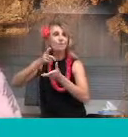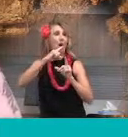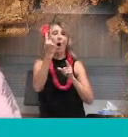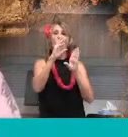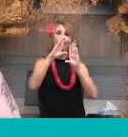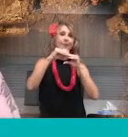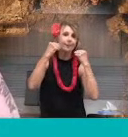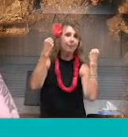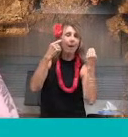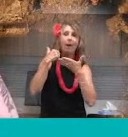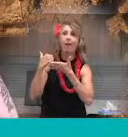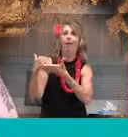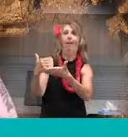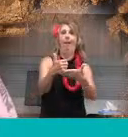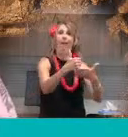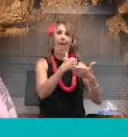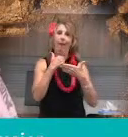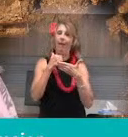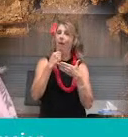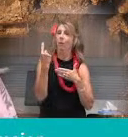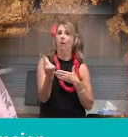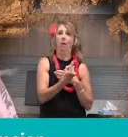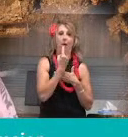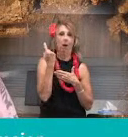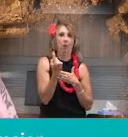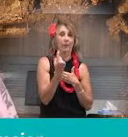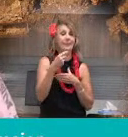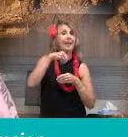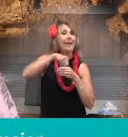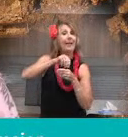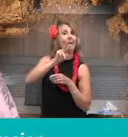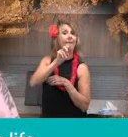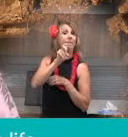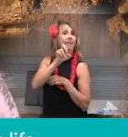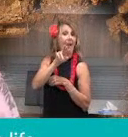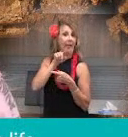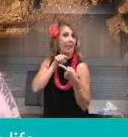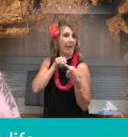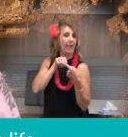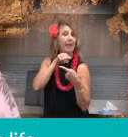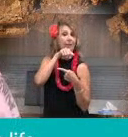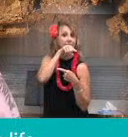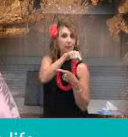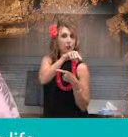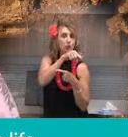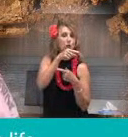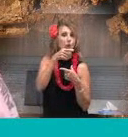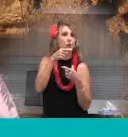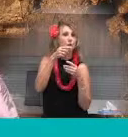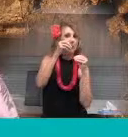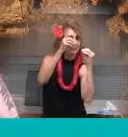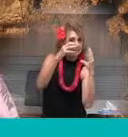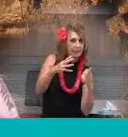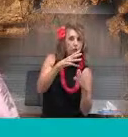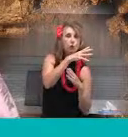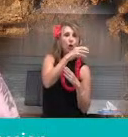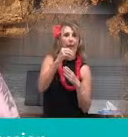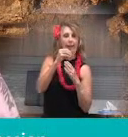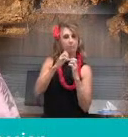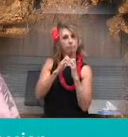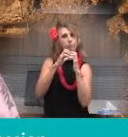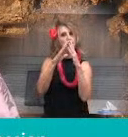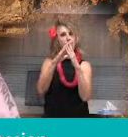helping hand wherever she could. At George P. Vanier, she was a major contributor and teacher for the life skills